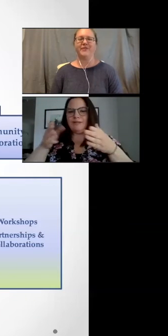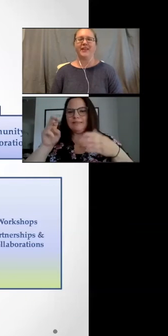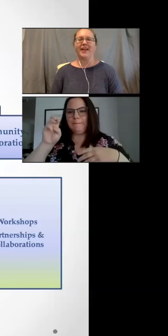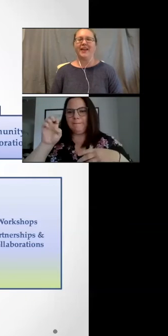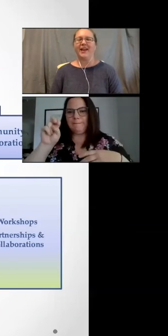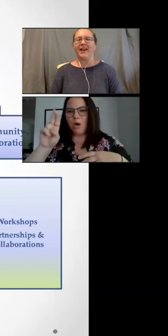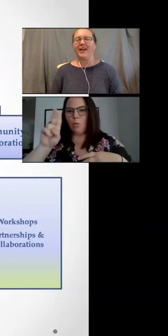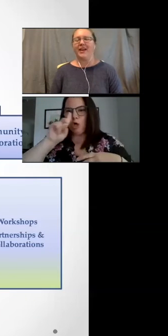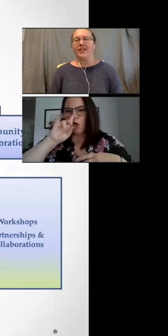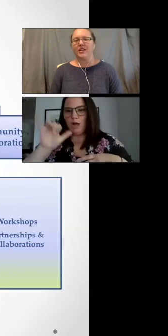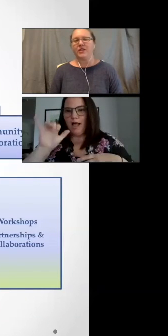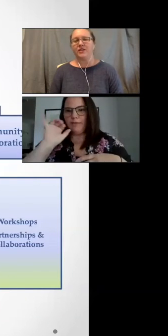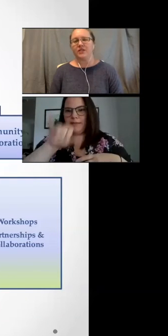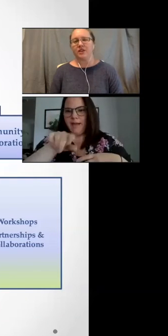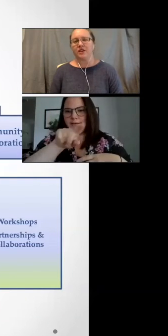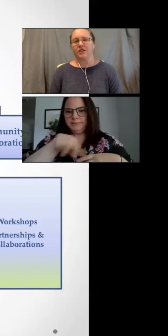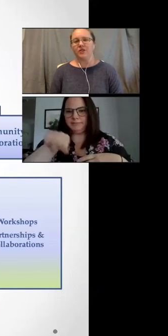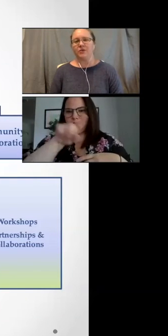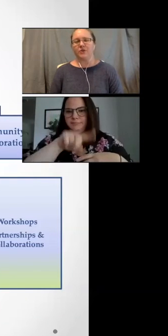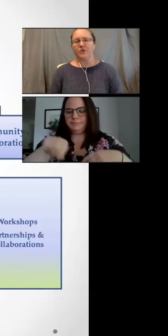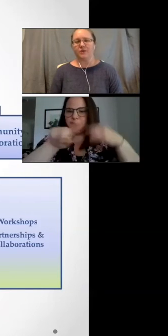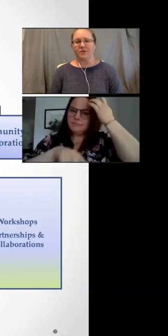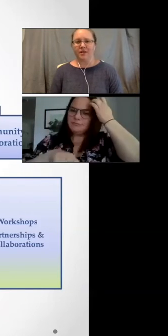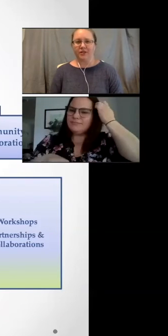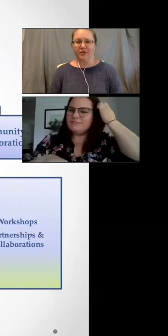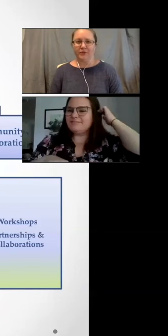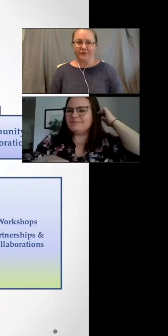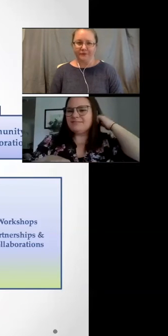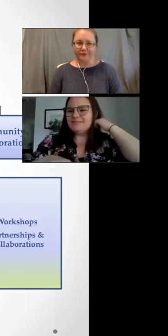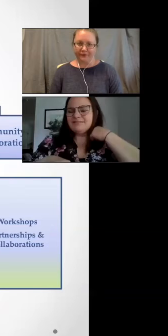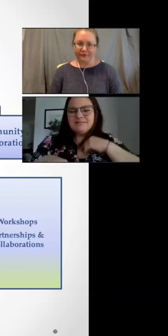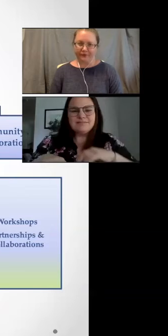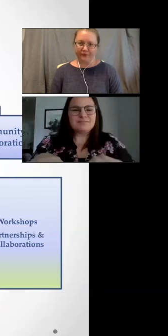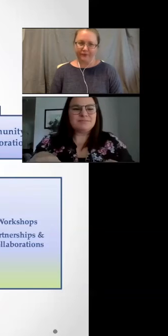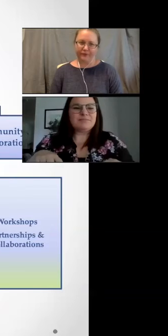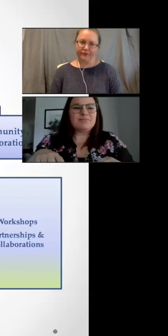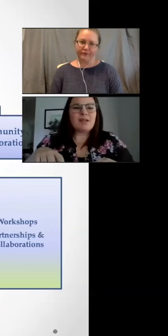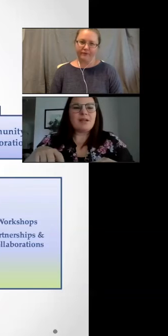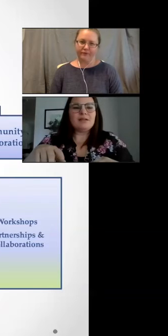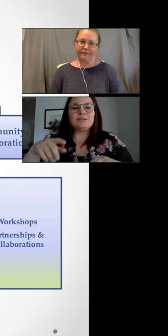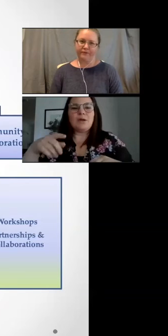go. So this is our new service menu.